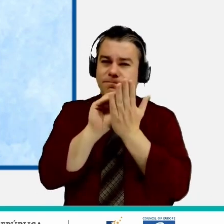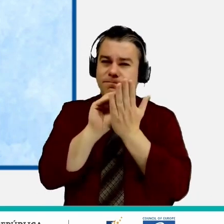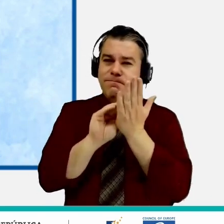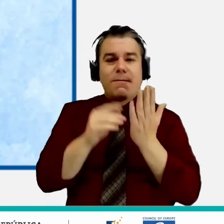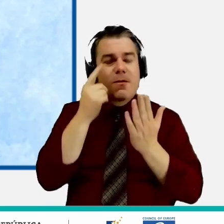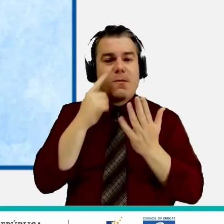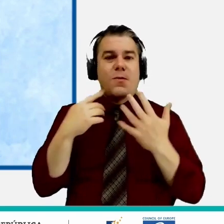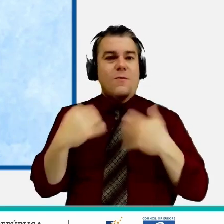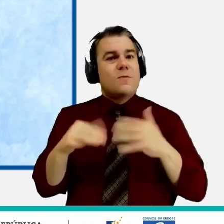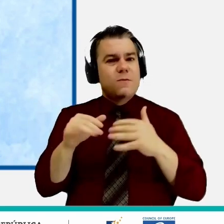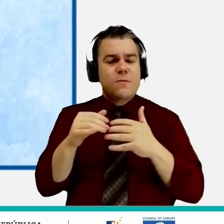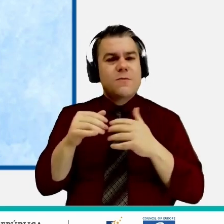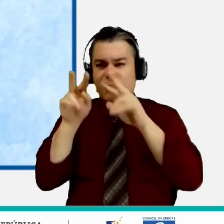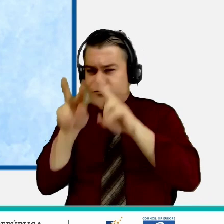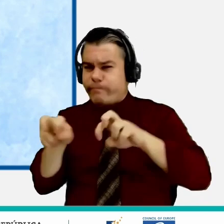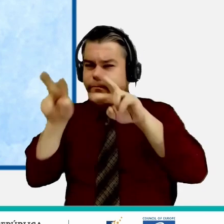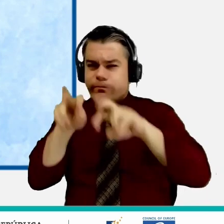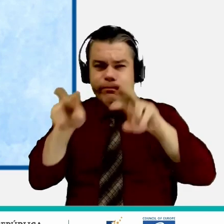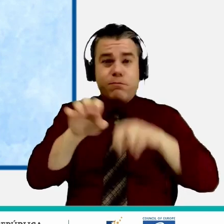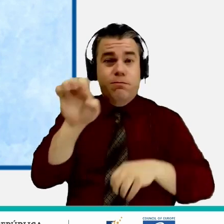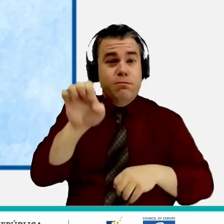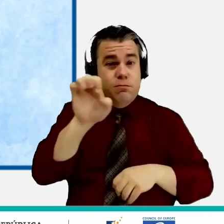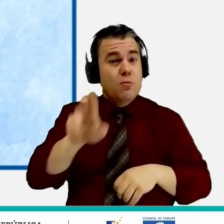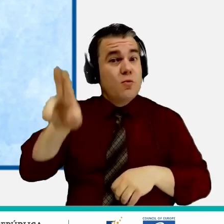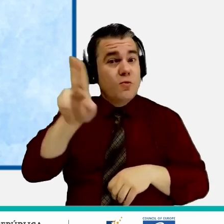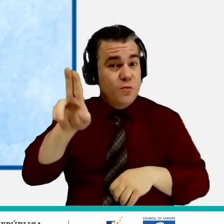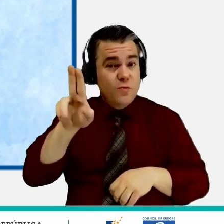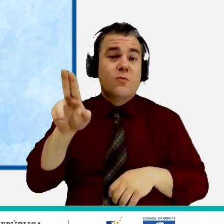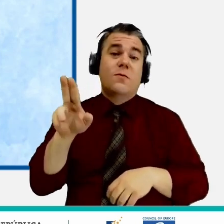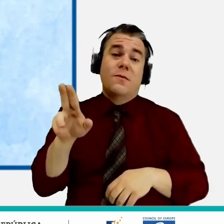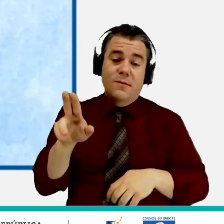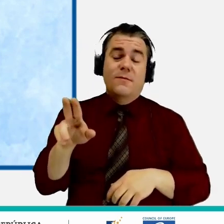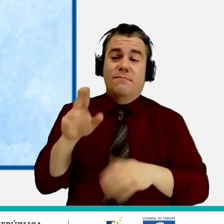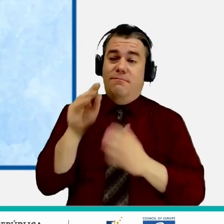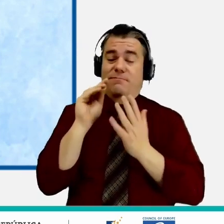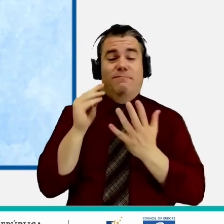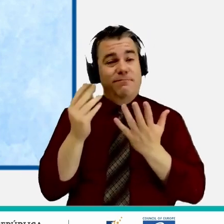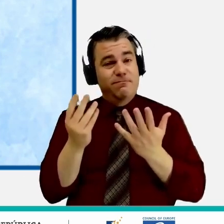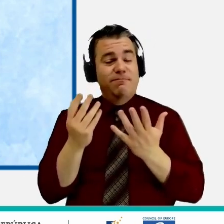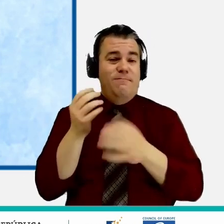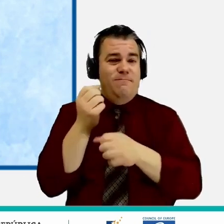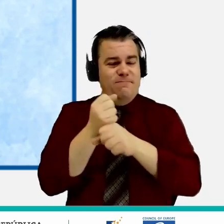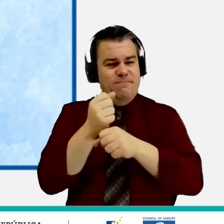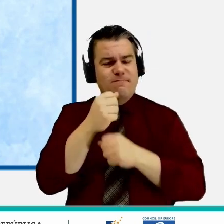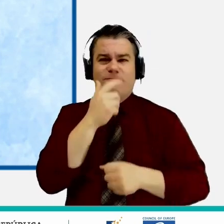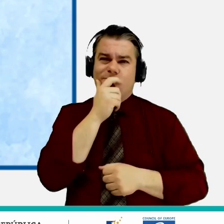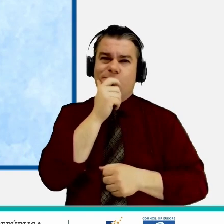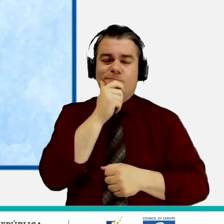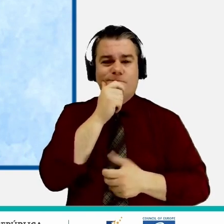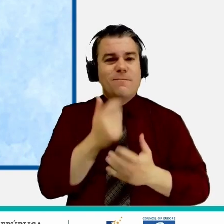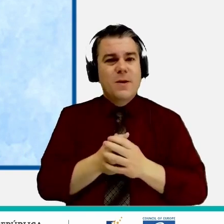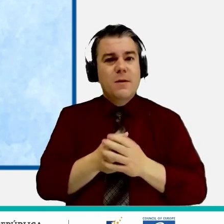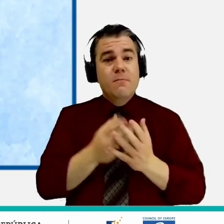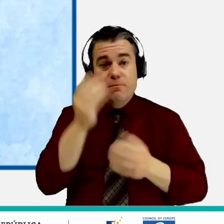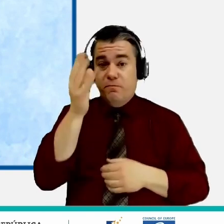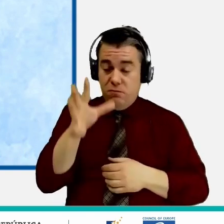area of work for us at the European Union. And of course, we still try and bring together the knowledge. And I am